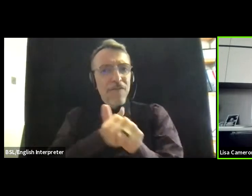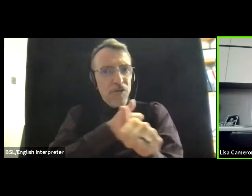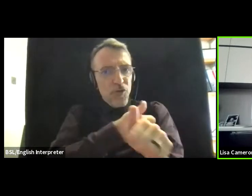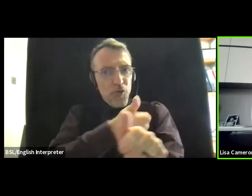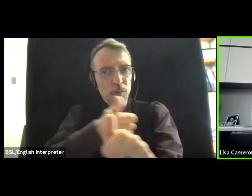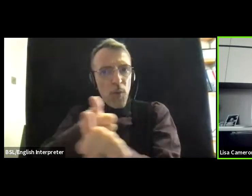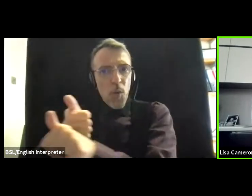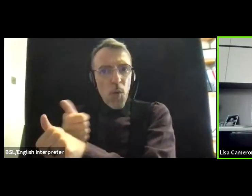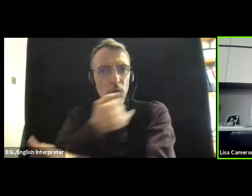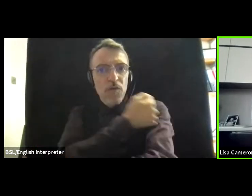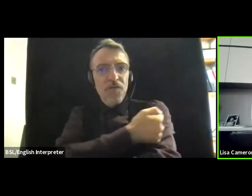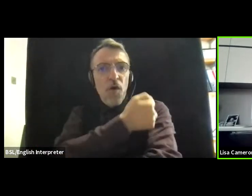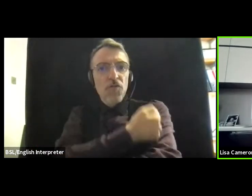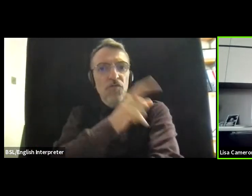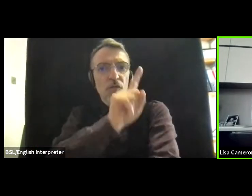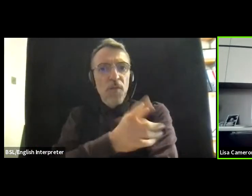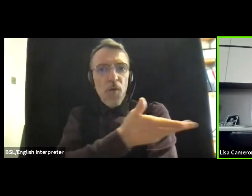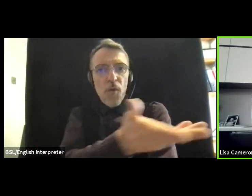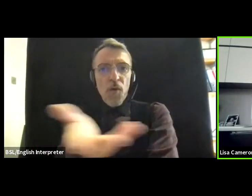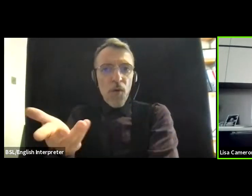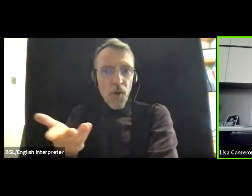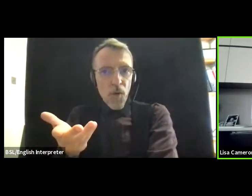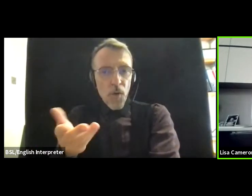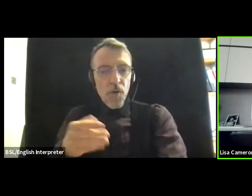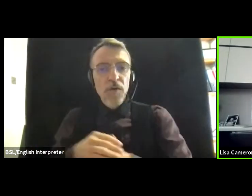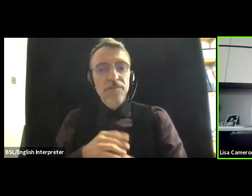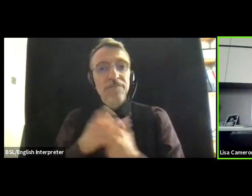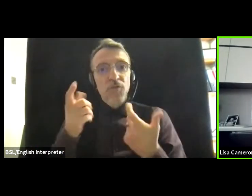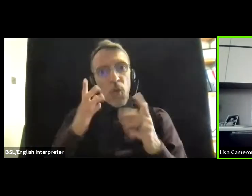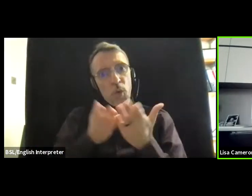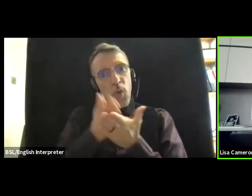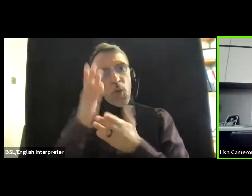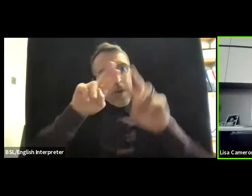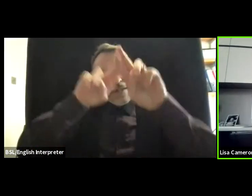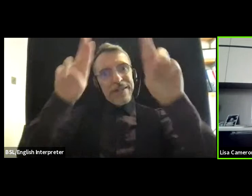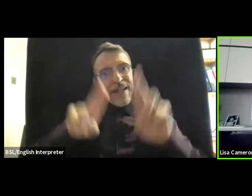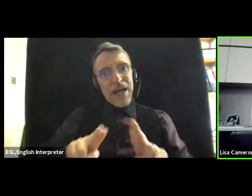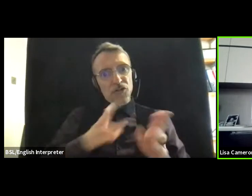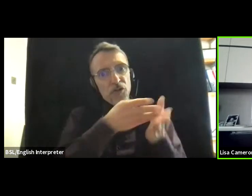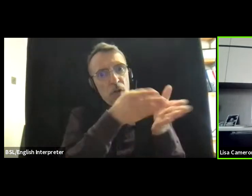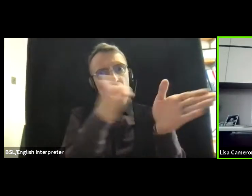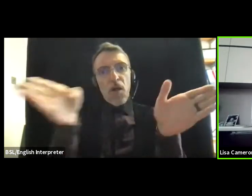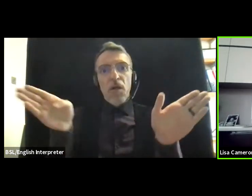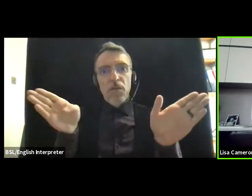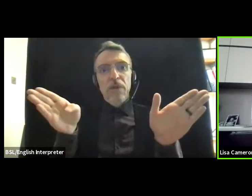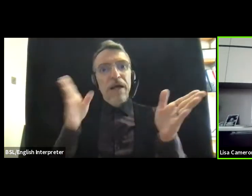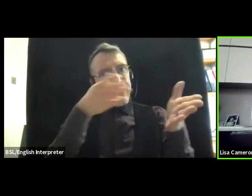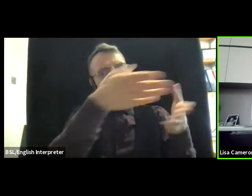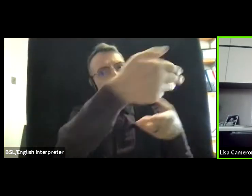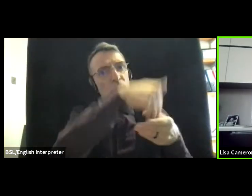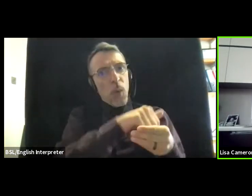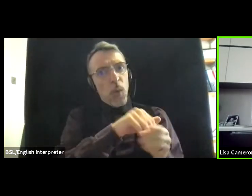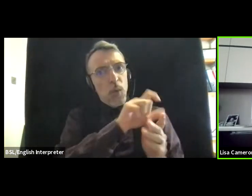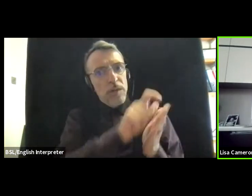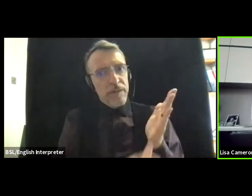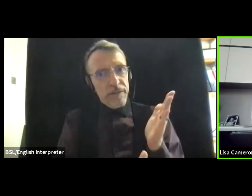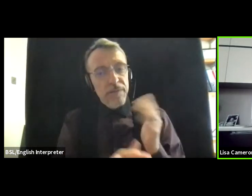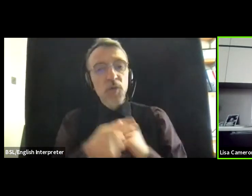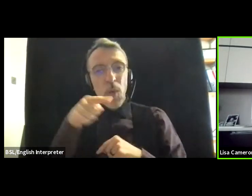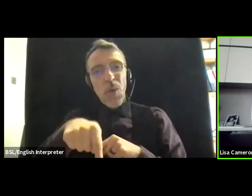most vulnerable across the international spectrum, including those with disabilities. So this is